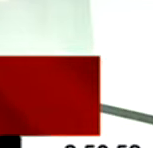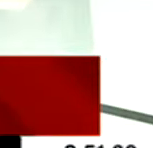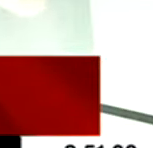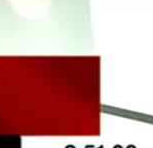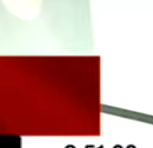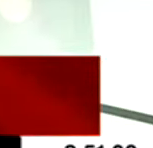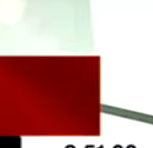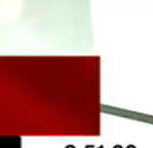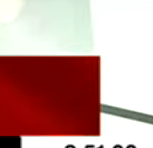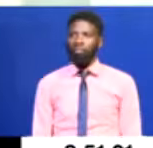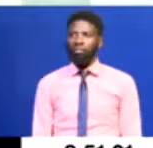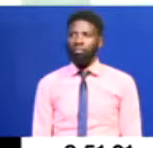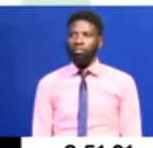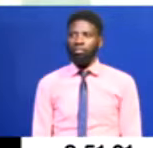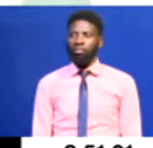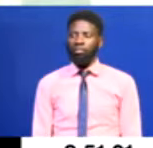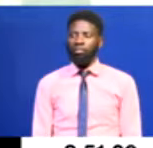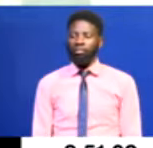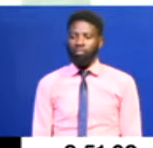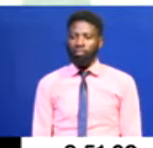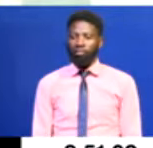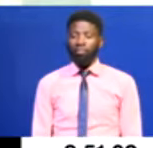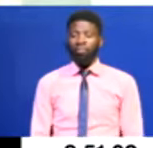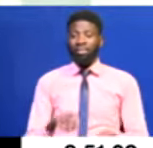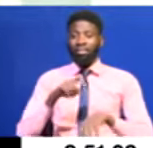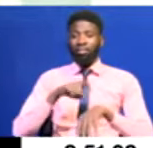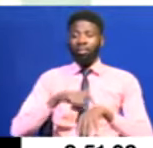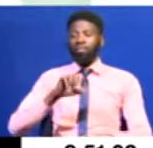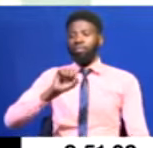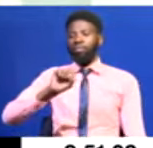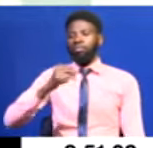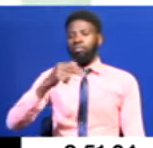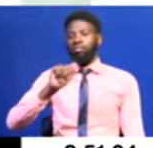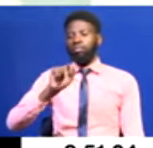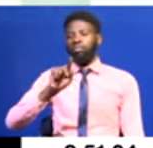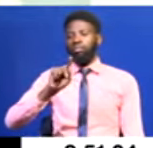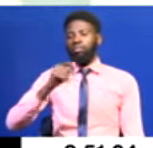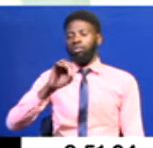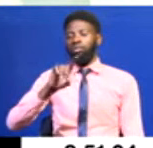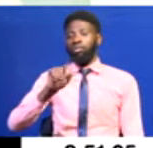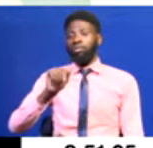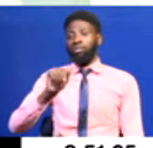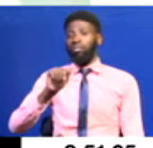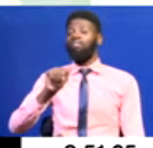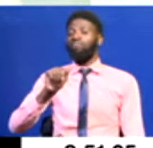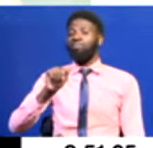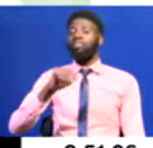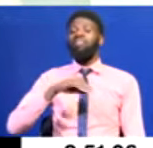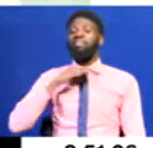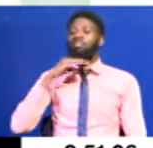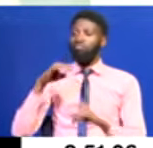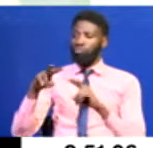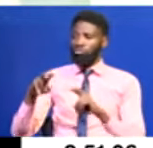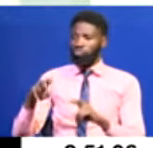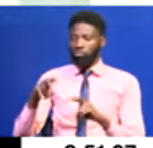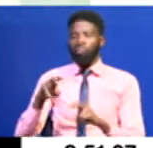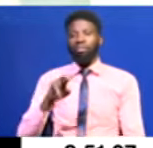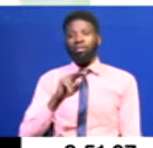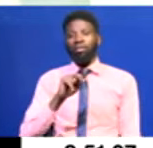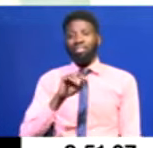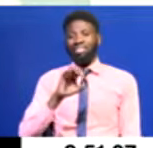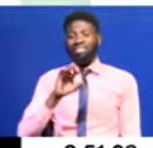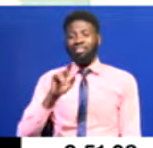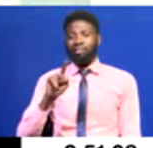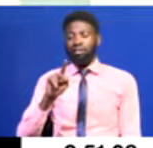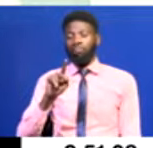Adhoc Committee investigating the Shakahola deaths, the National Council of Churches of Kenya, that's the NCCK,